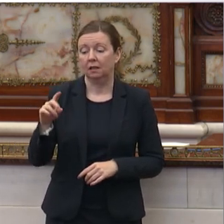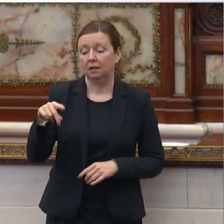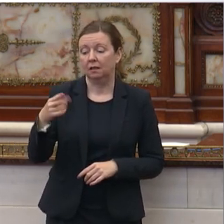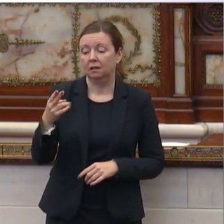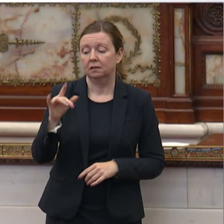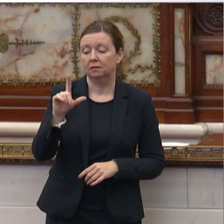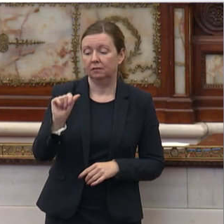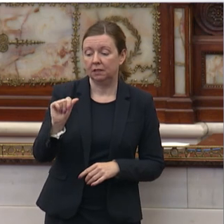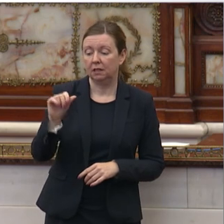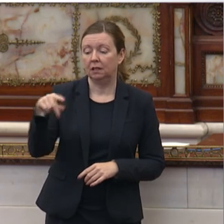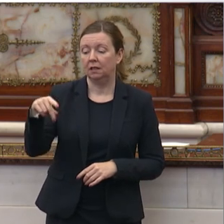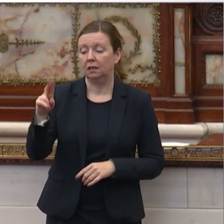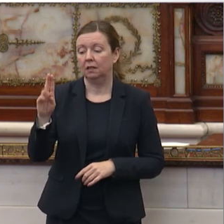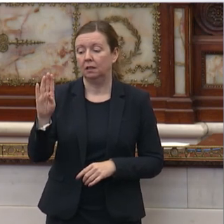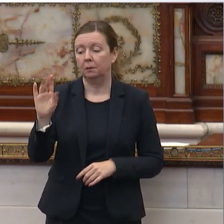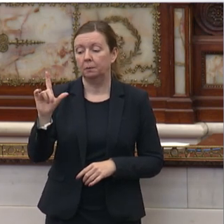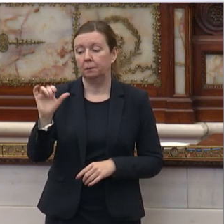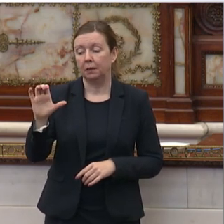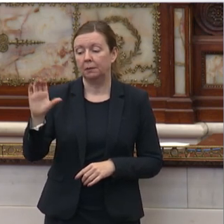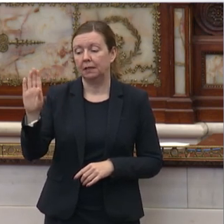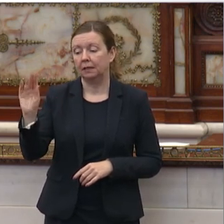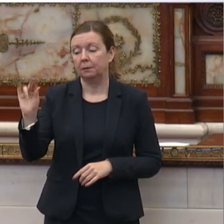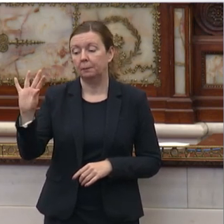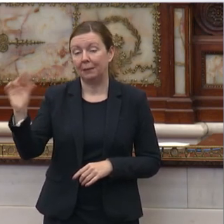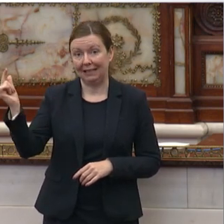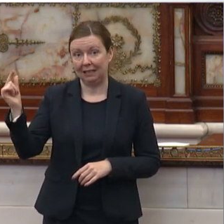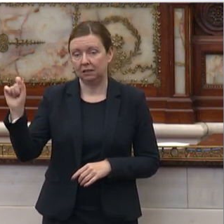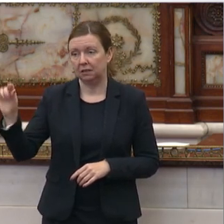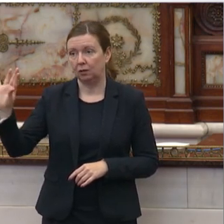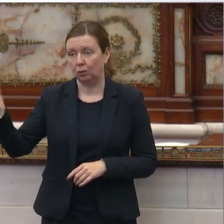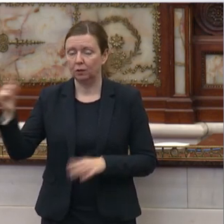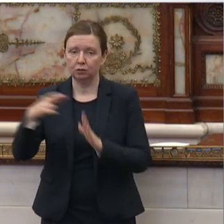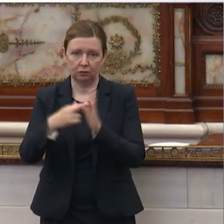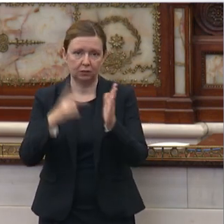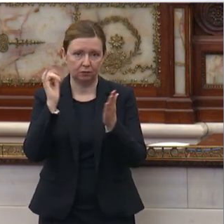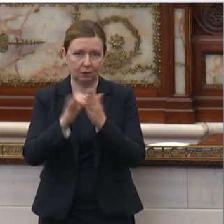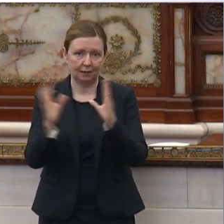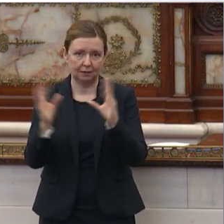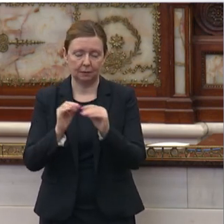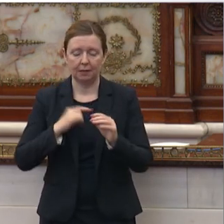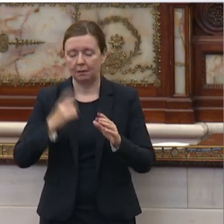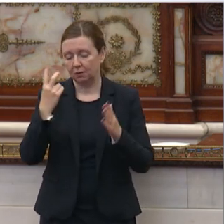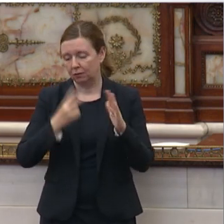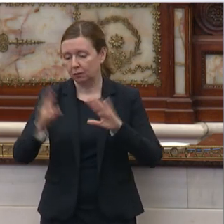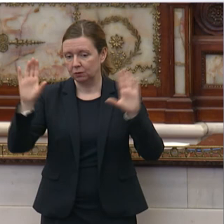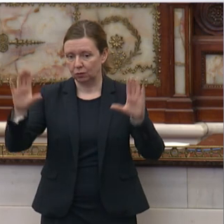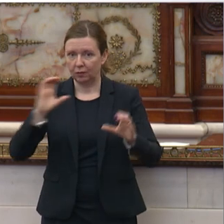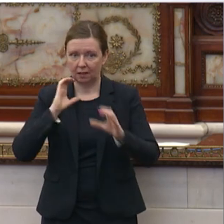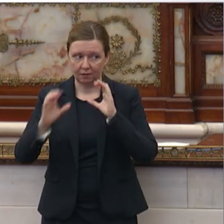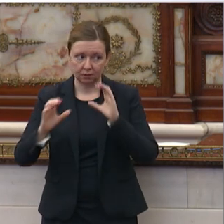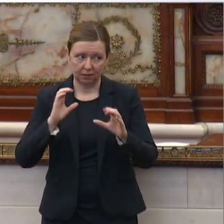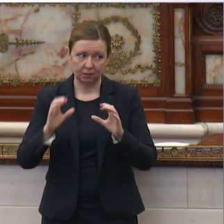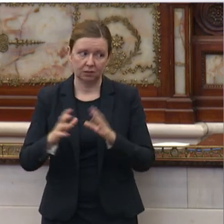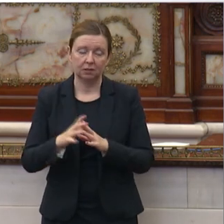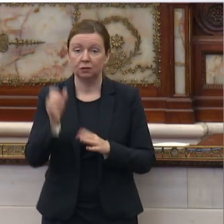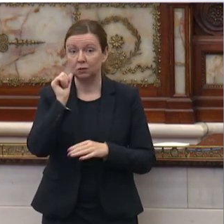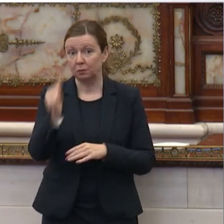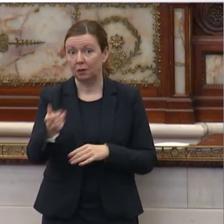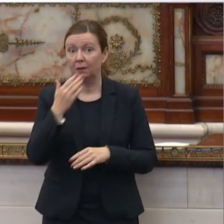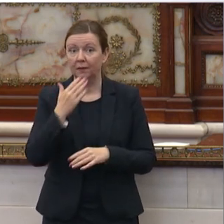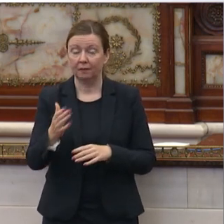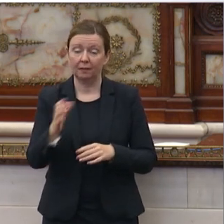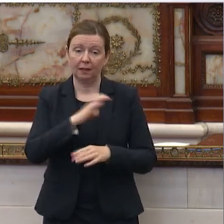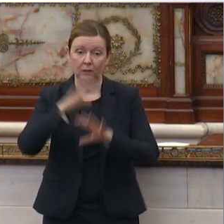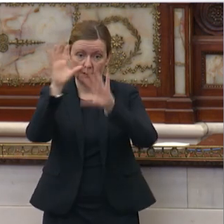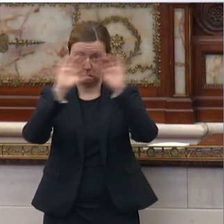philapublicbanking.org in order to register for the summit. Looking forward for a great conversation tomorrow. Thank you, Council